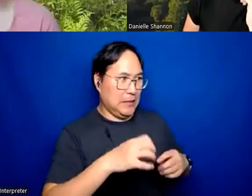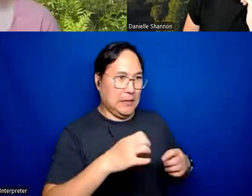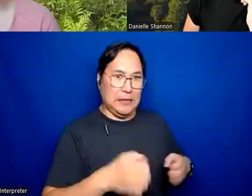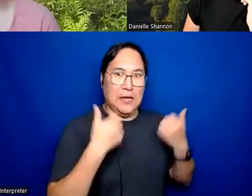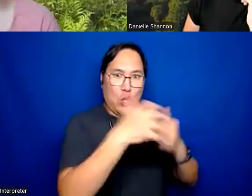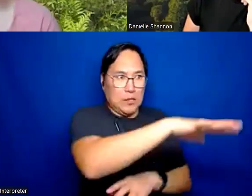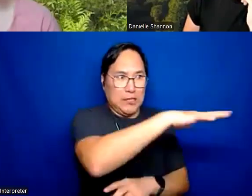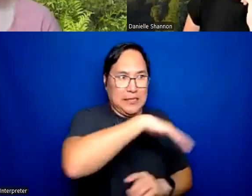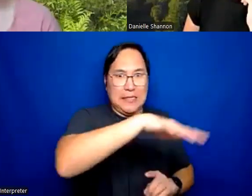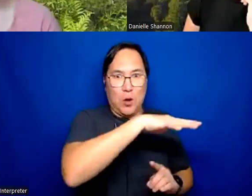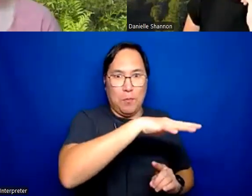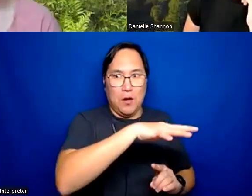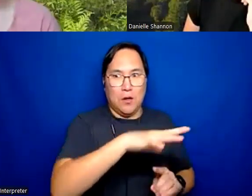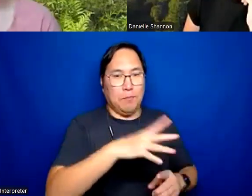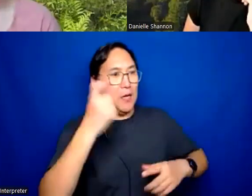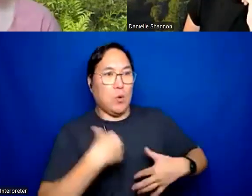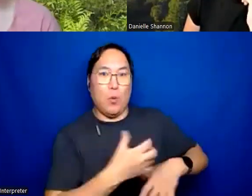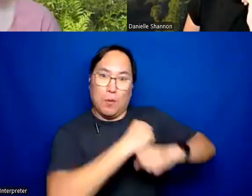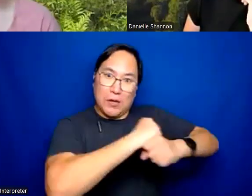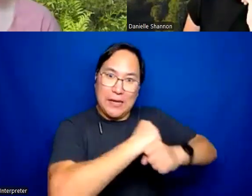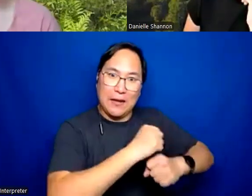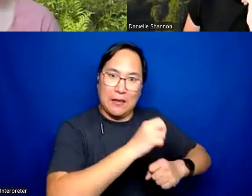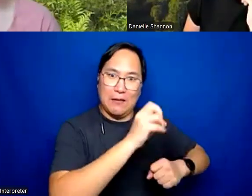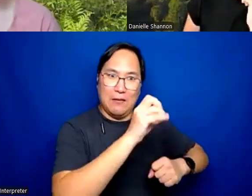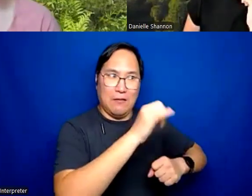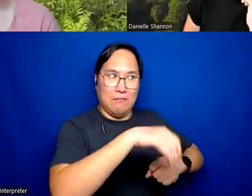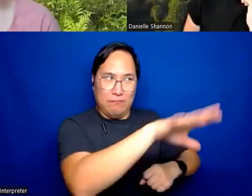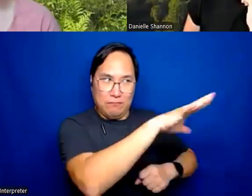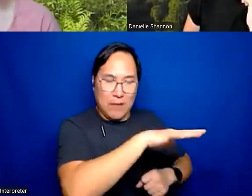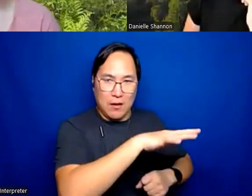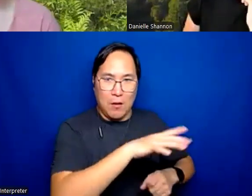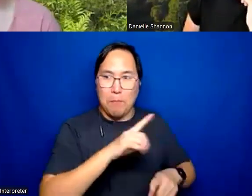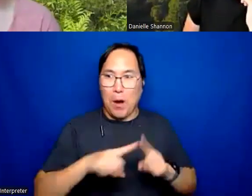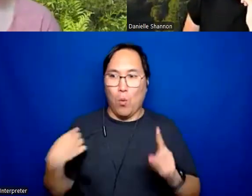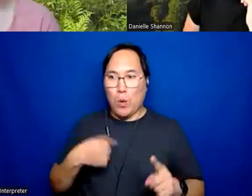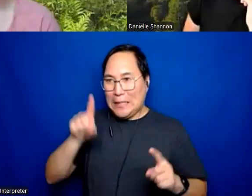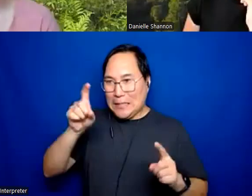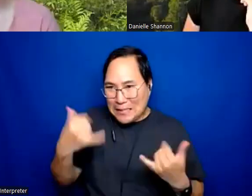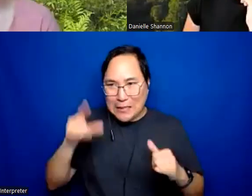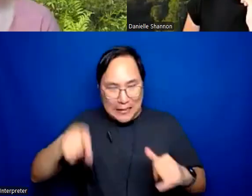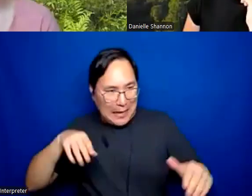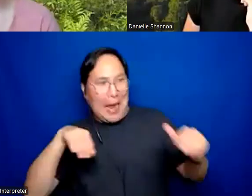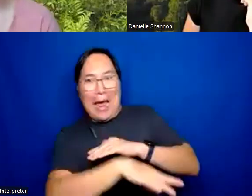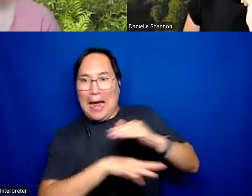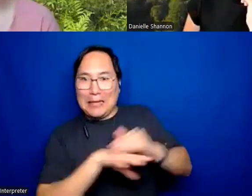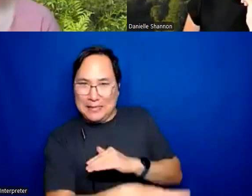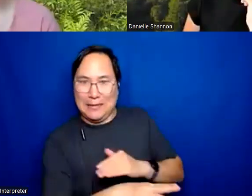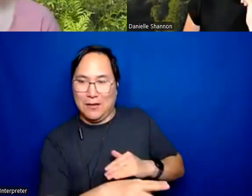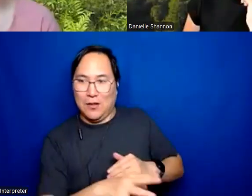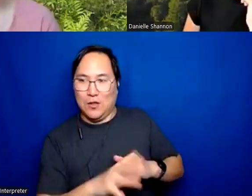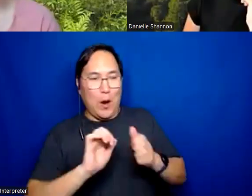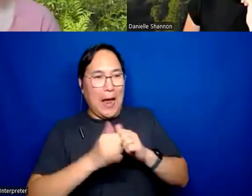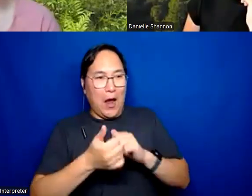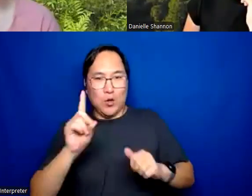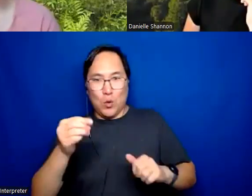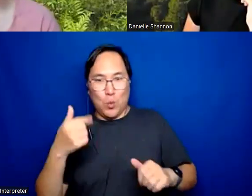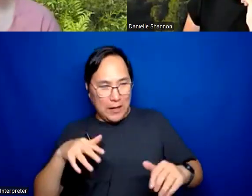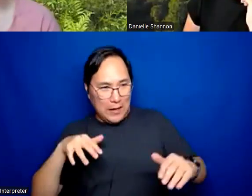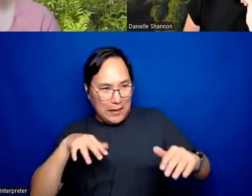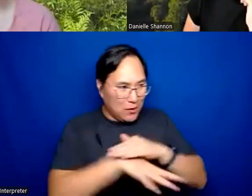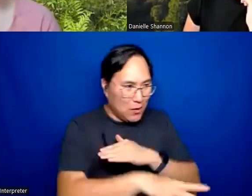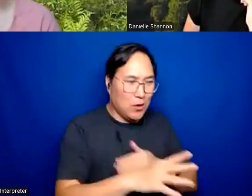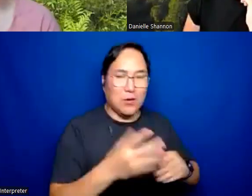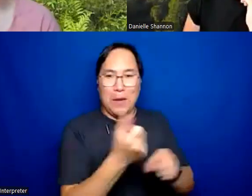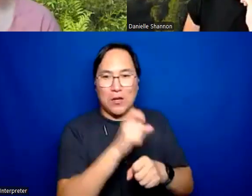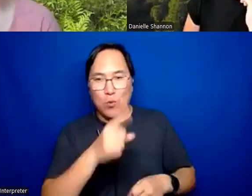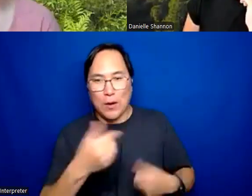to protect that access infrastructure so that we can go in there to take steps to do stuff, right? To protect biodiversity, to